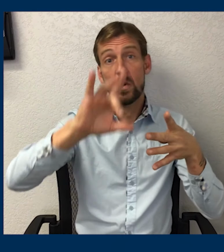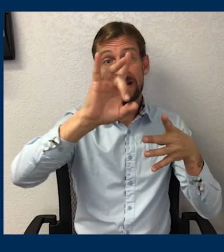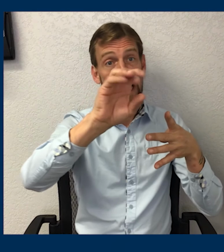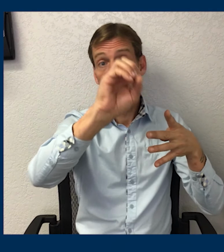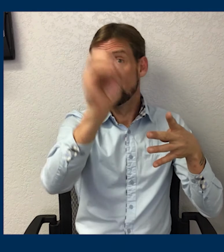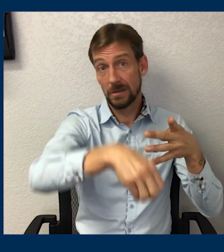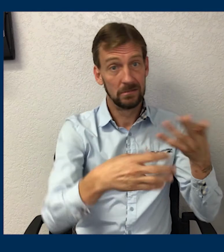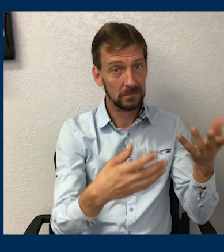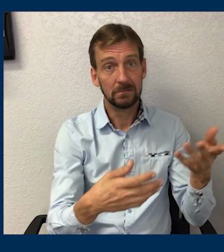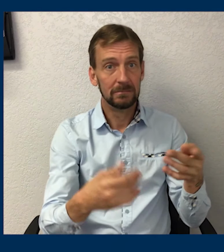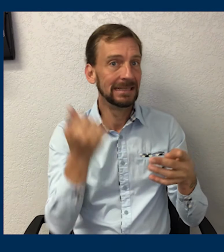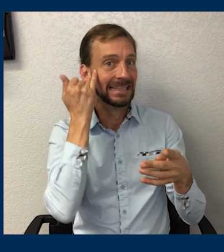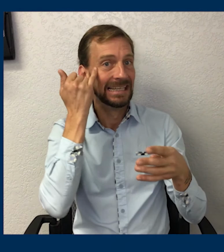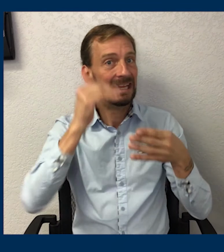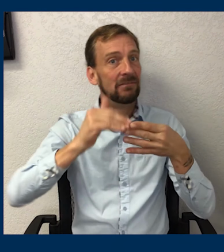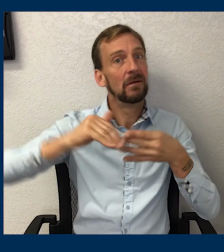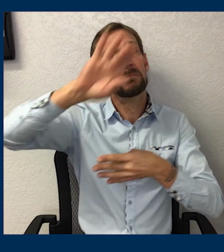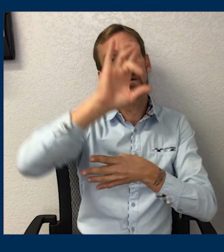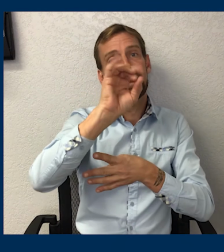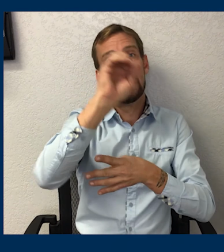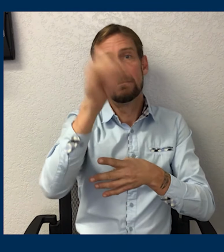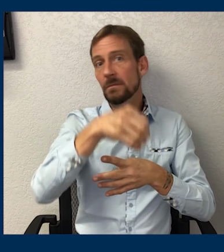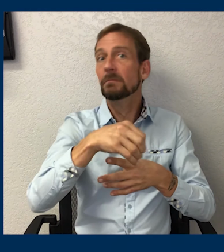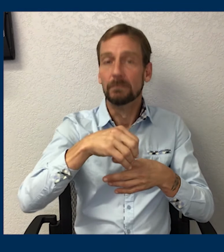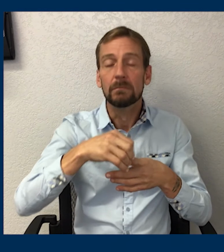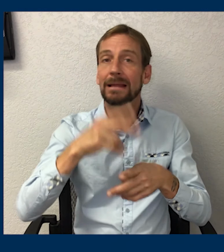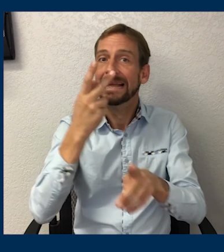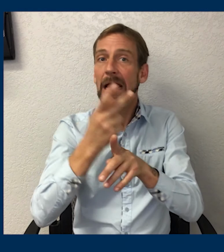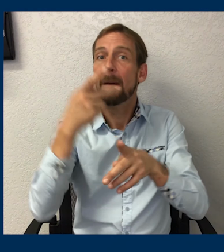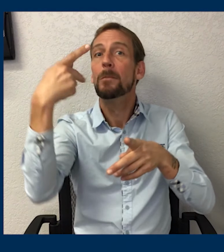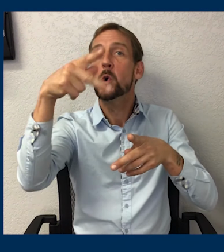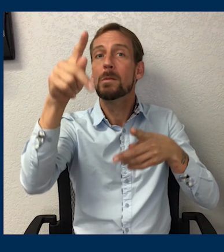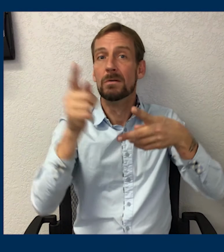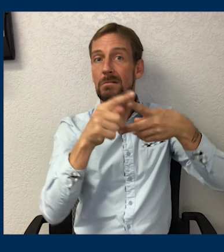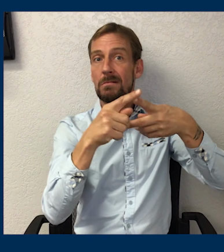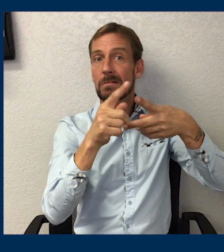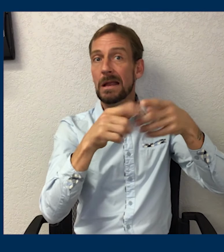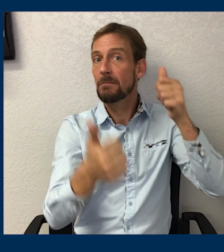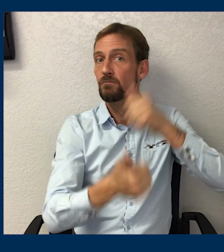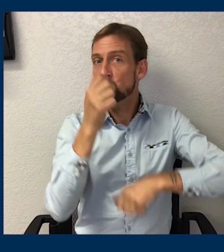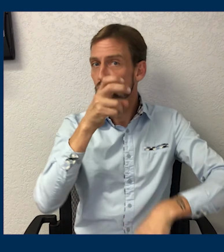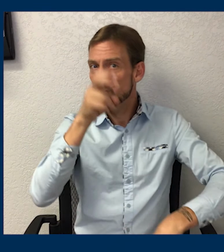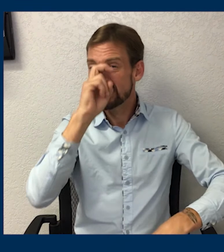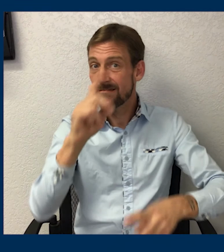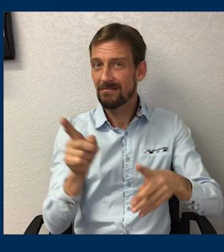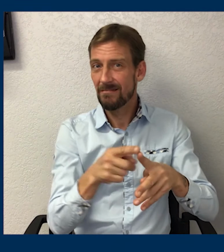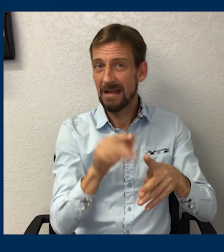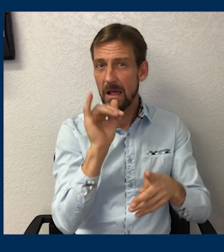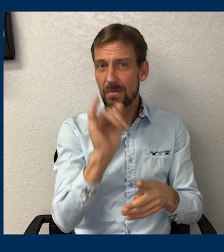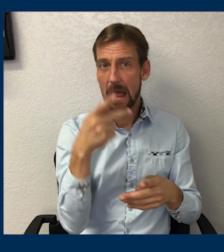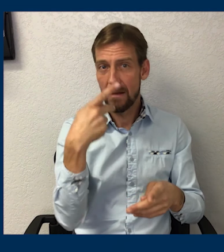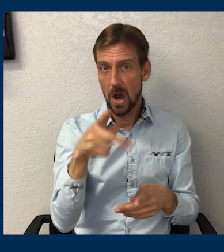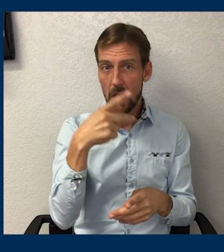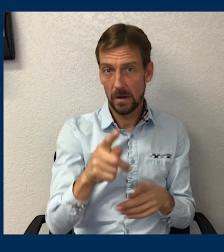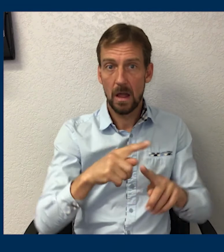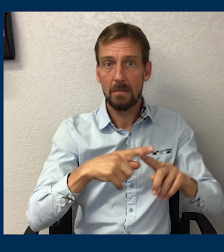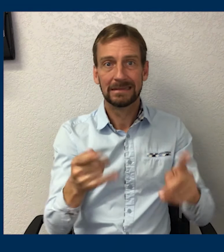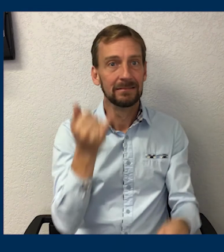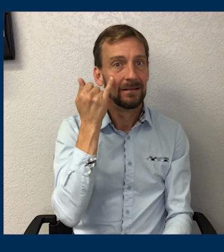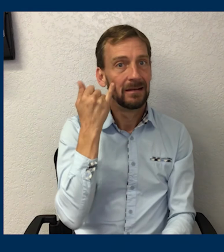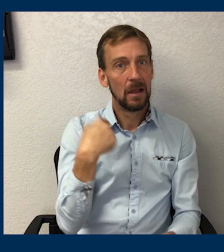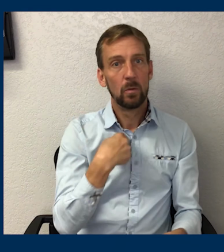8%, that if you're above 8%, that keeps you in the purple tier, the most restrictive. So amazing to see that